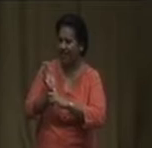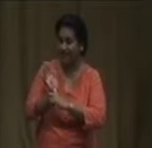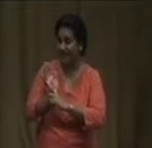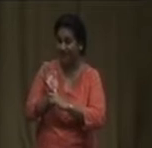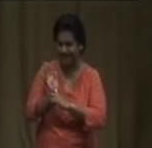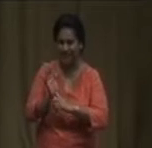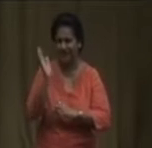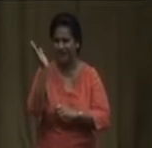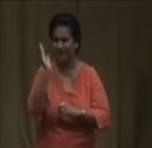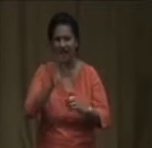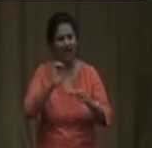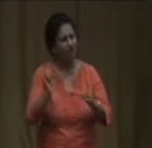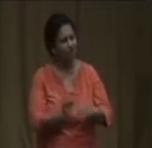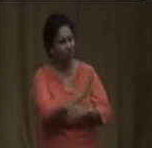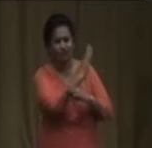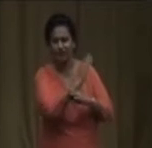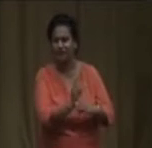not using any slideshow